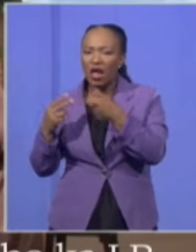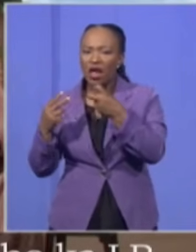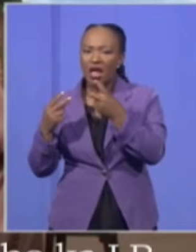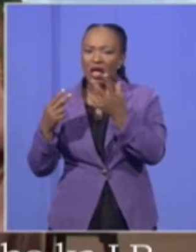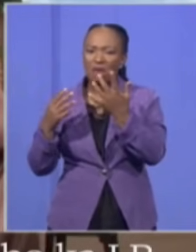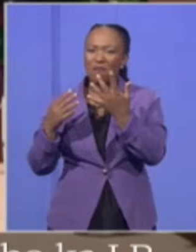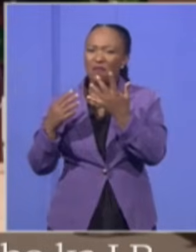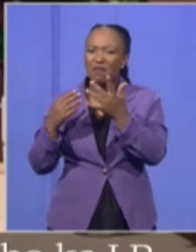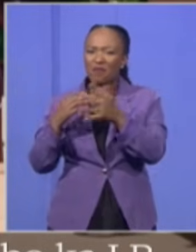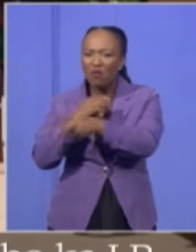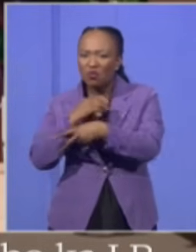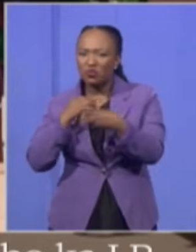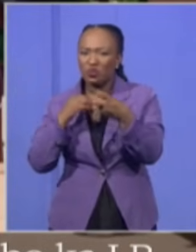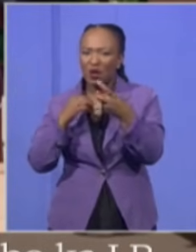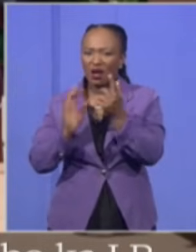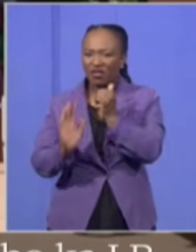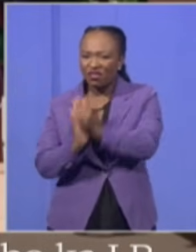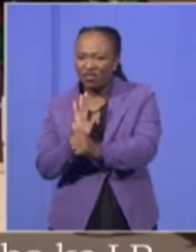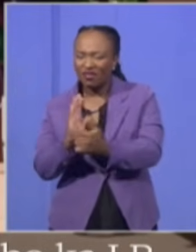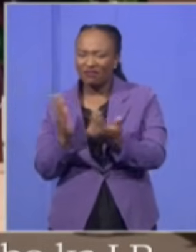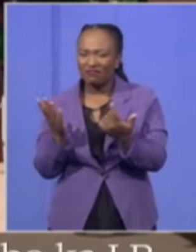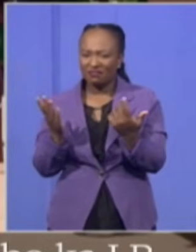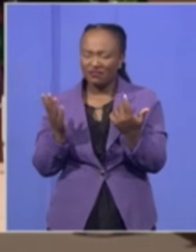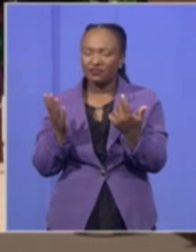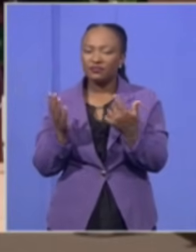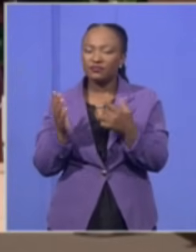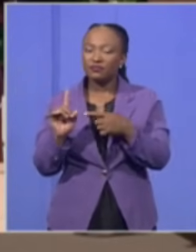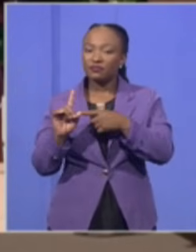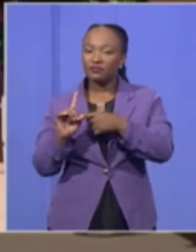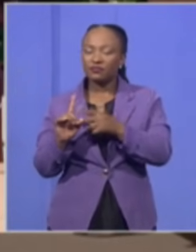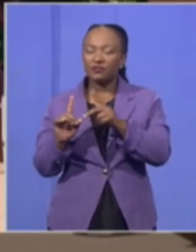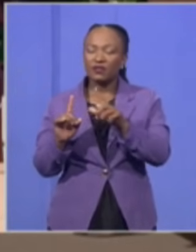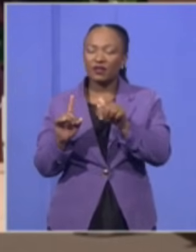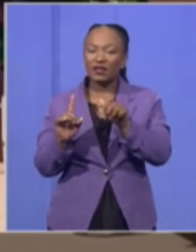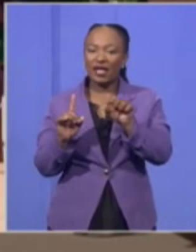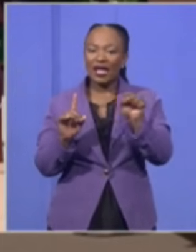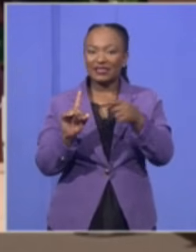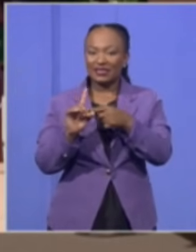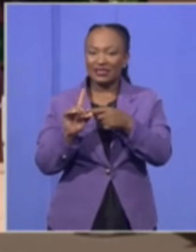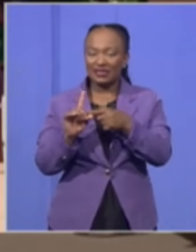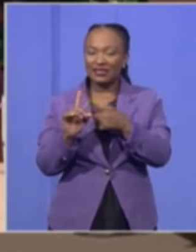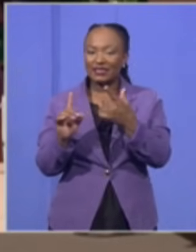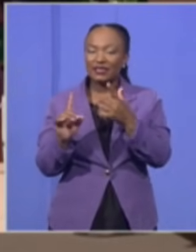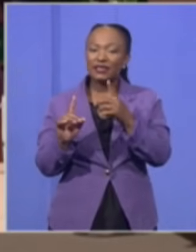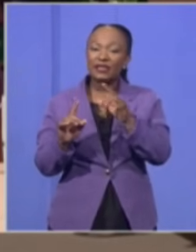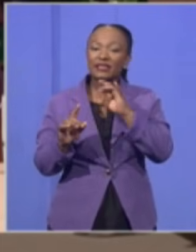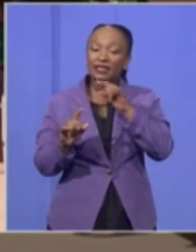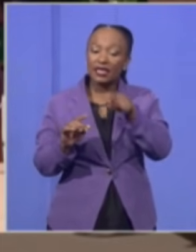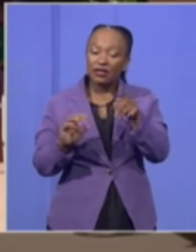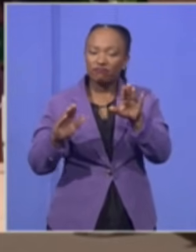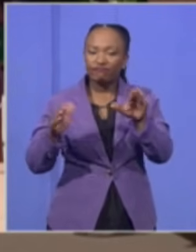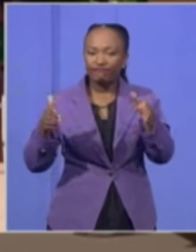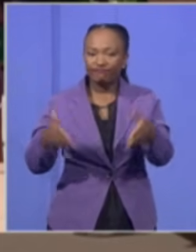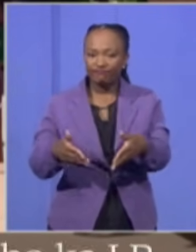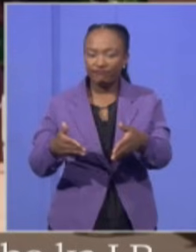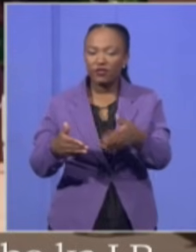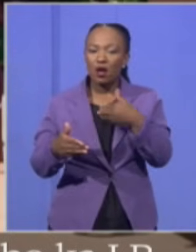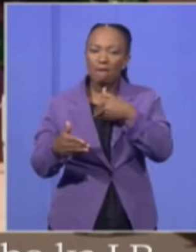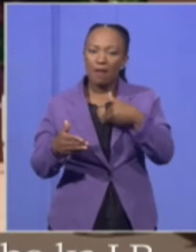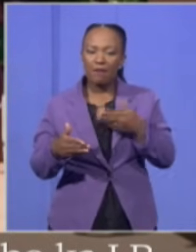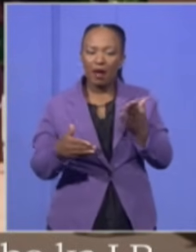bangwe ba bolae ba bangwe. Dithulaganyo tša poloko ya Class Letwaba di gare di a kgatlampana go mo tla bolokwa ka Mokibelo wona bo o tlogela